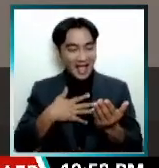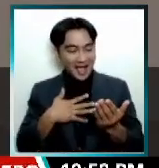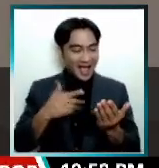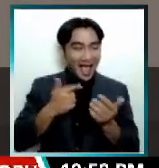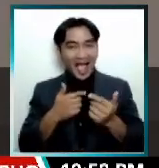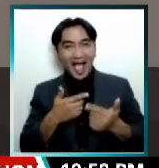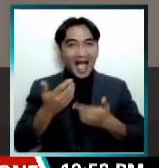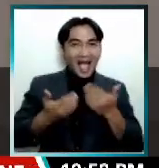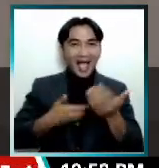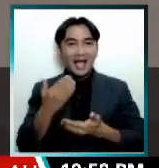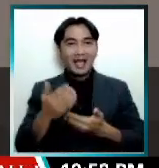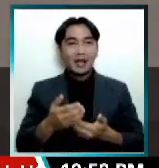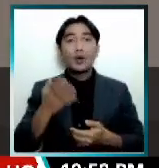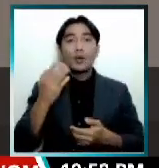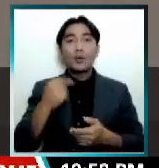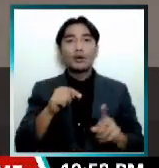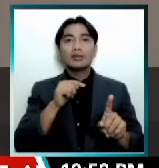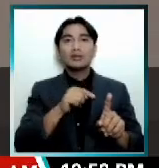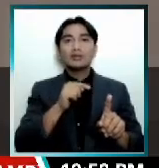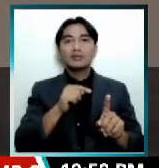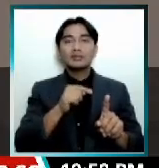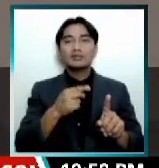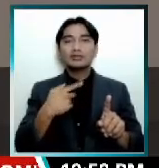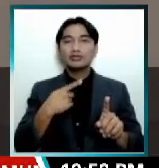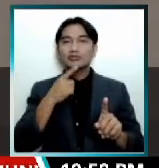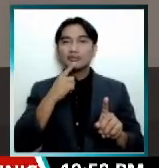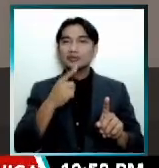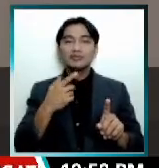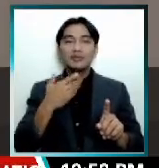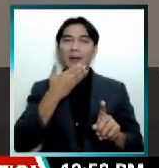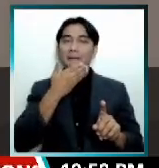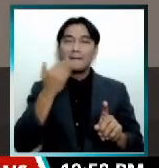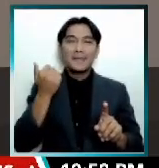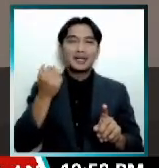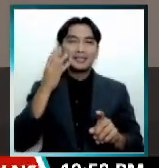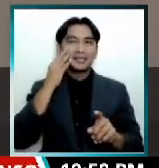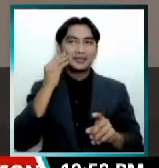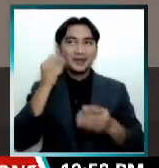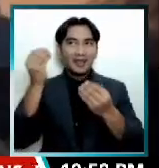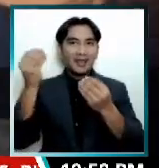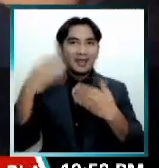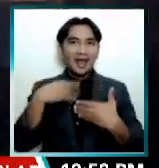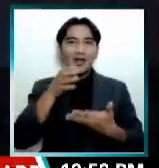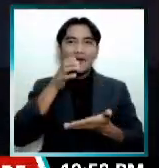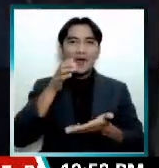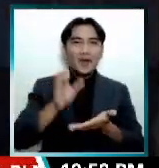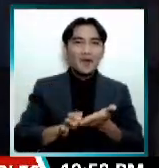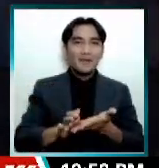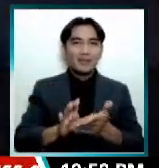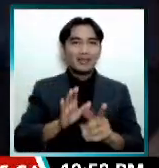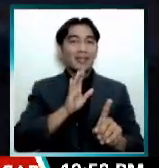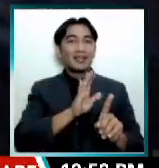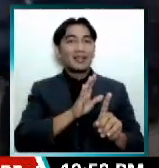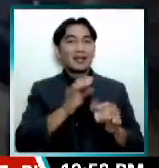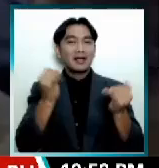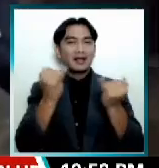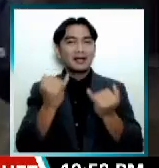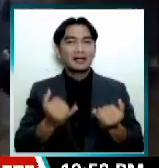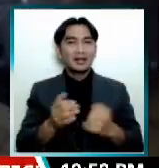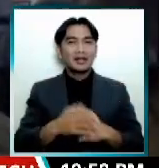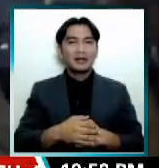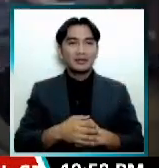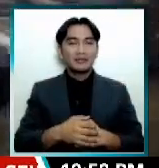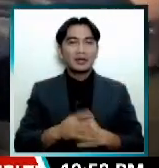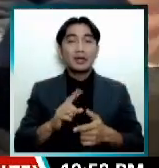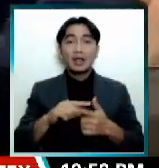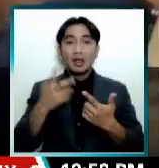Bilang Swiftie, ito ang the best thing that's ever been mine moment ni Maria Lira Baranda. Ang makatanggap ng ticket sa concert tour ni